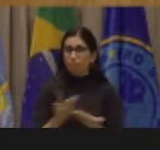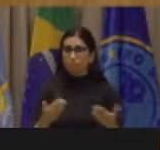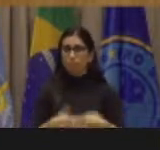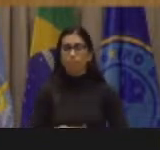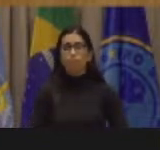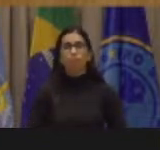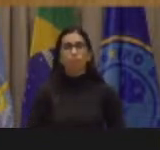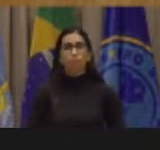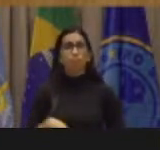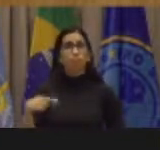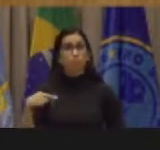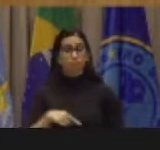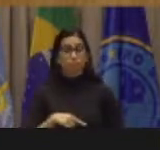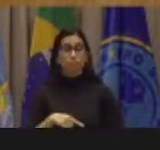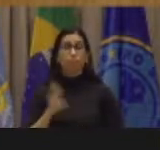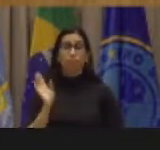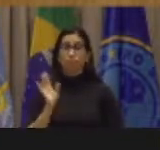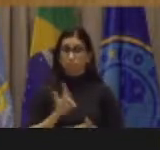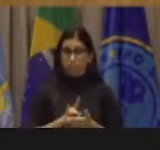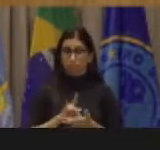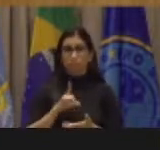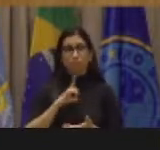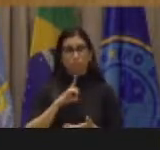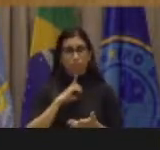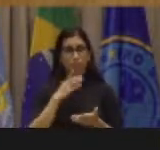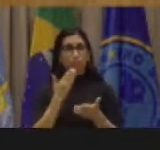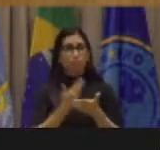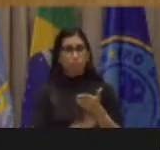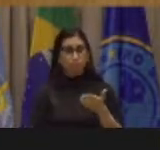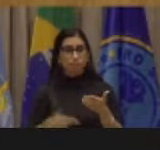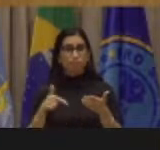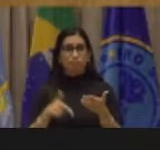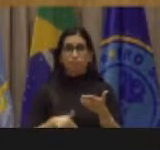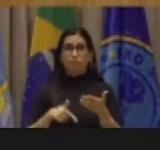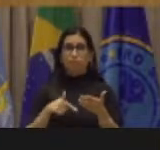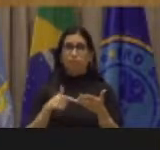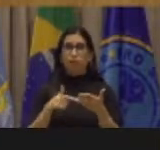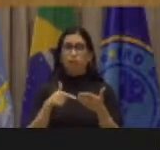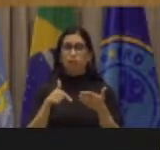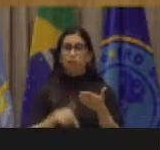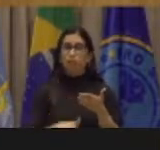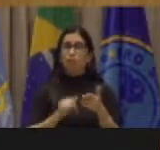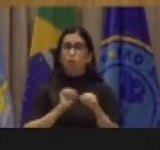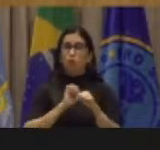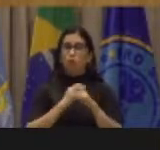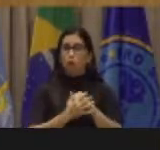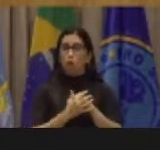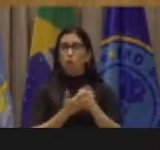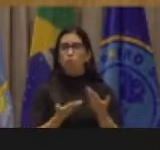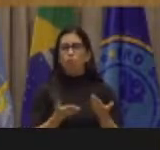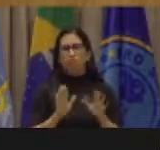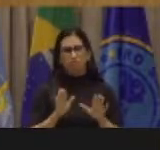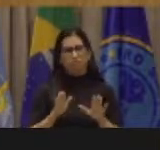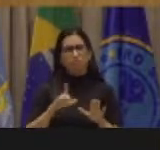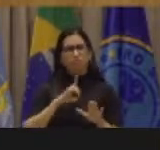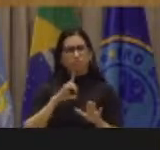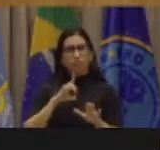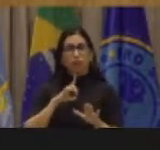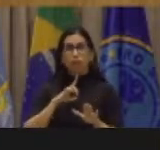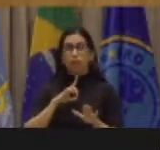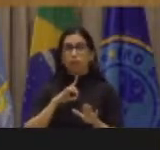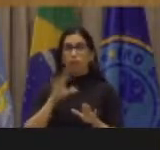easier. I think that we had many deaths, and we are very